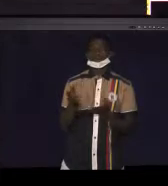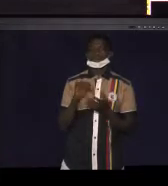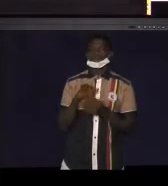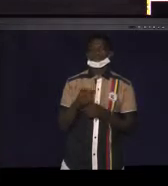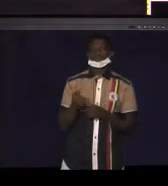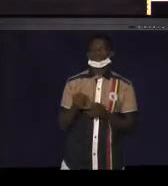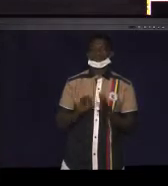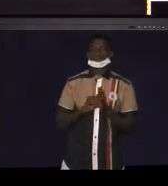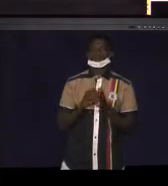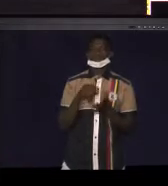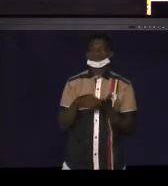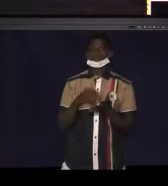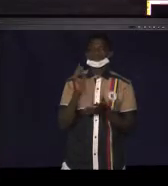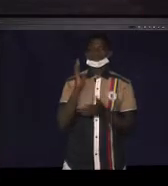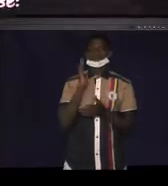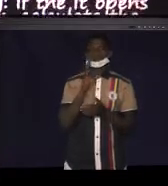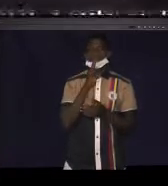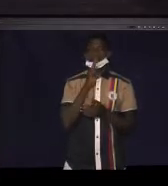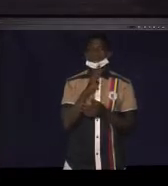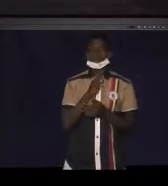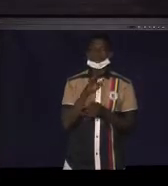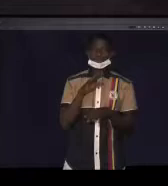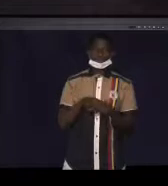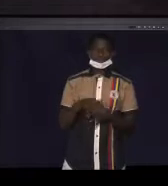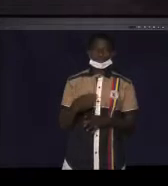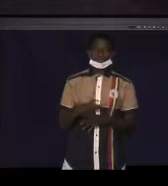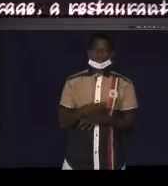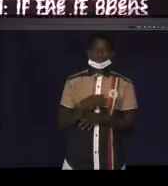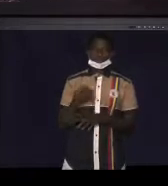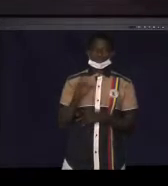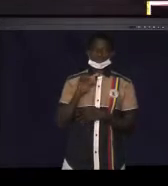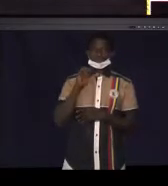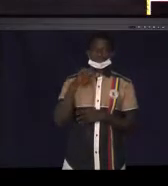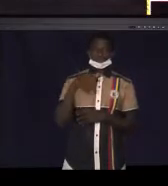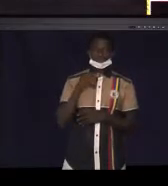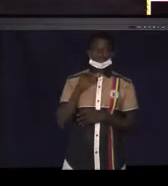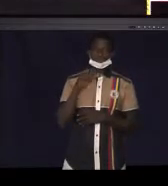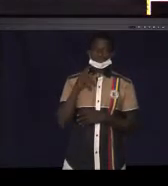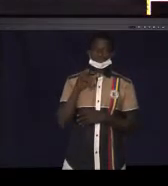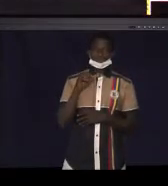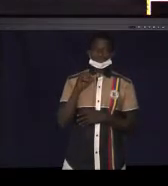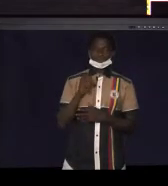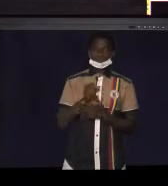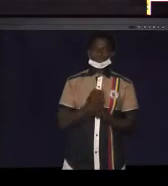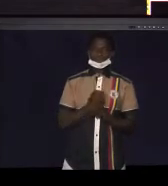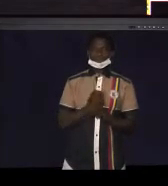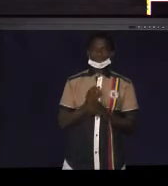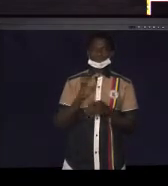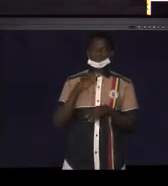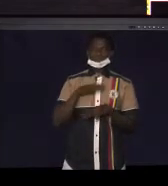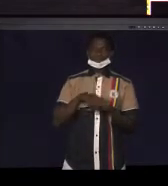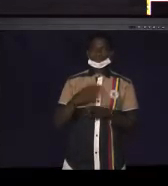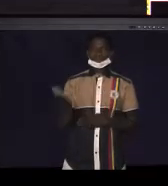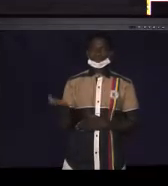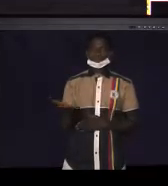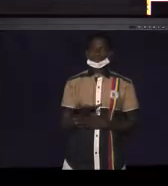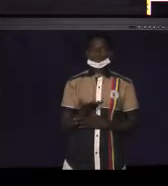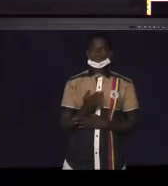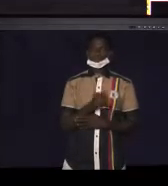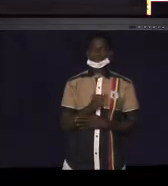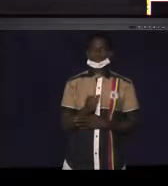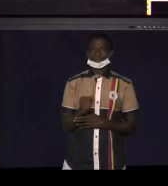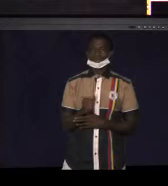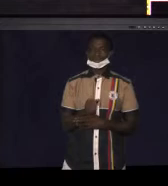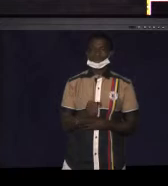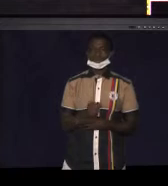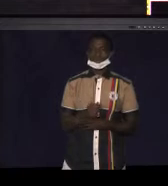Okay, here is another example, but this one will be, yes, on multiplication of capacities. On average,